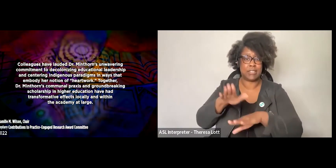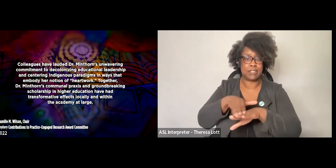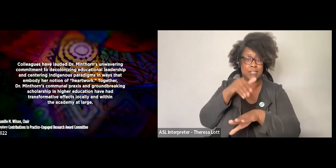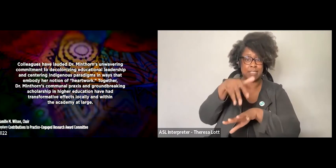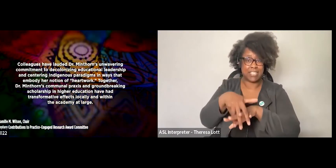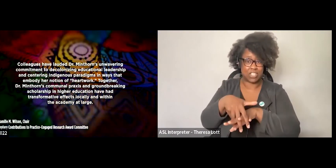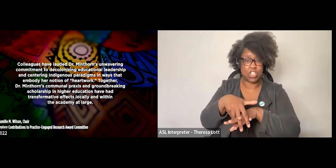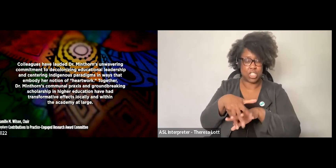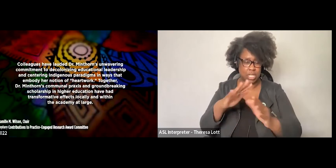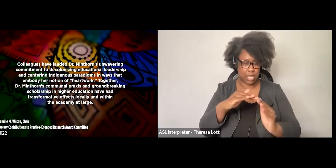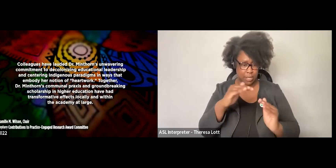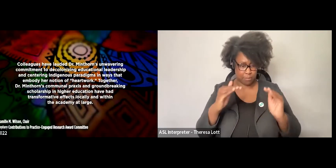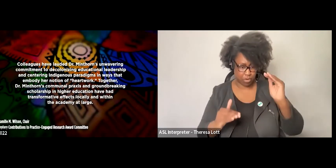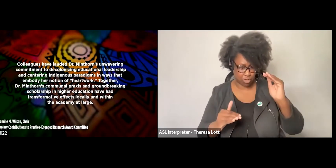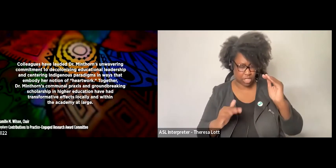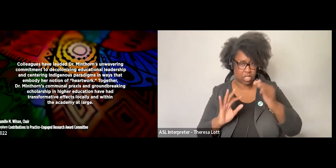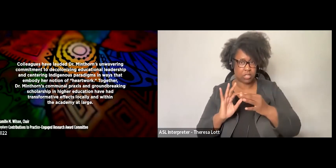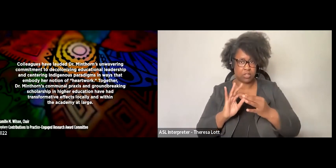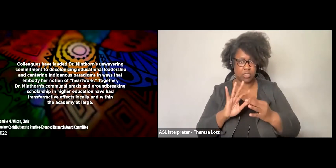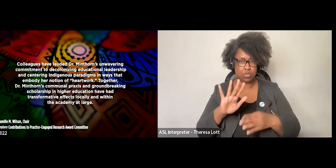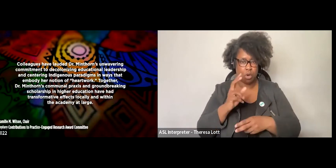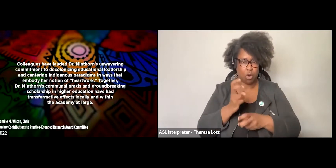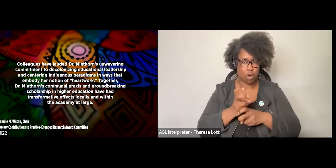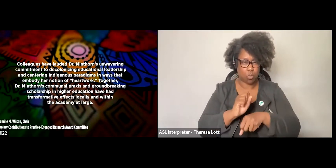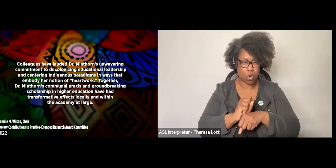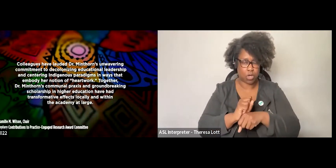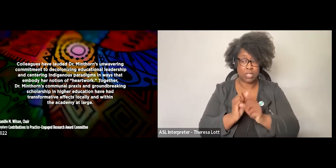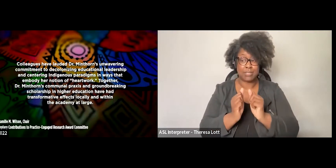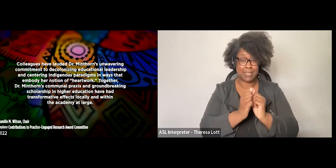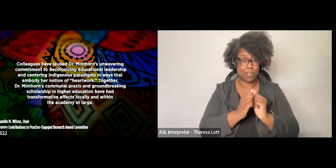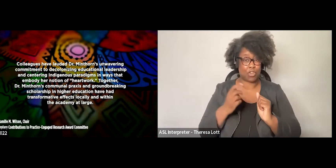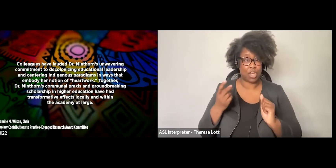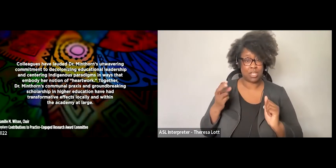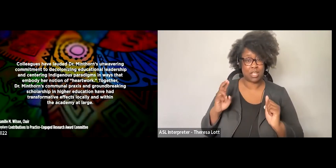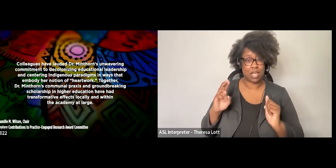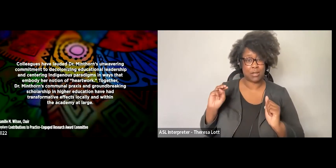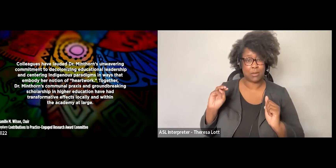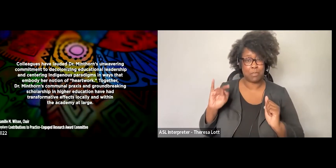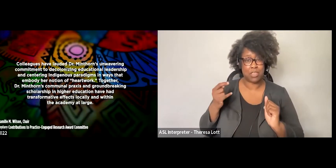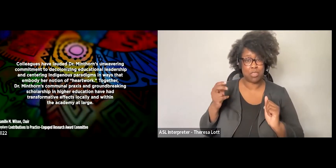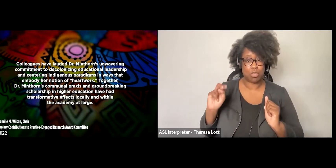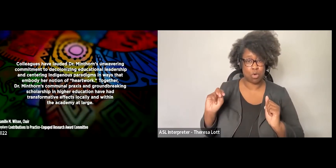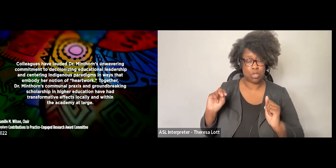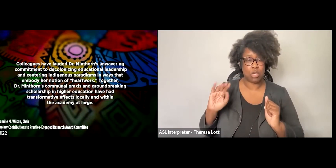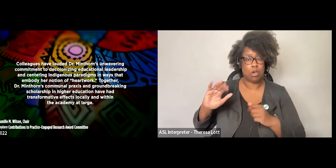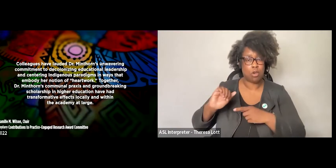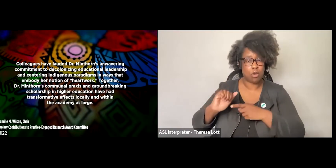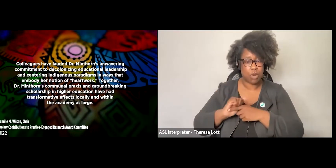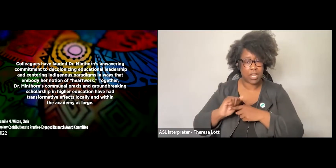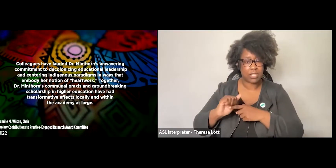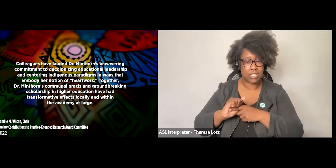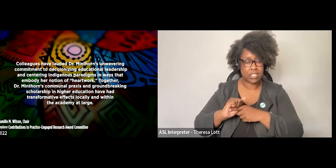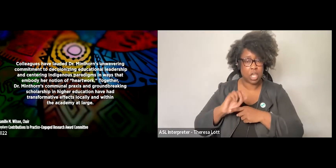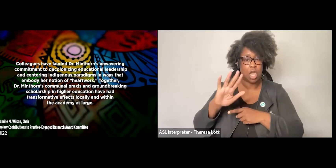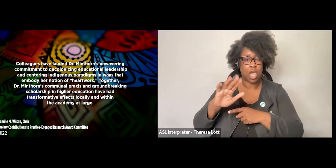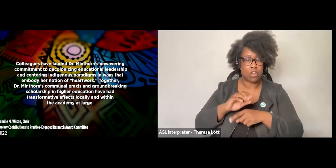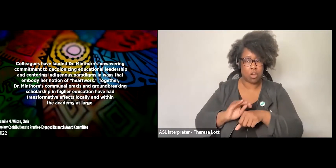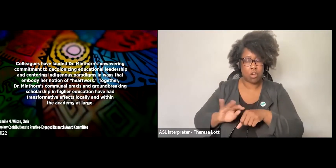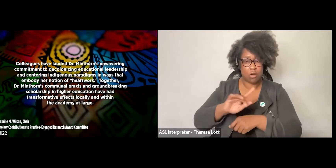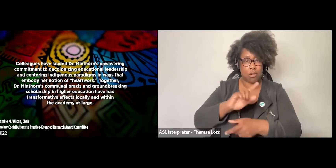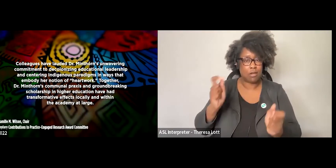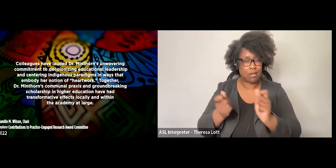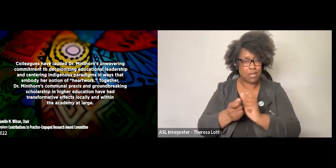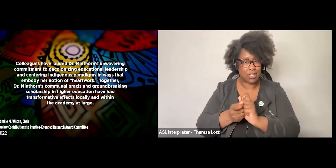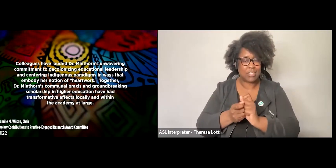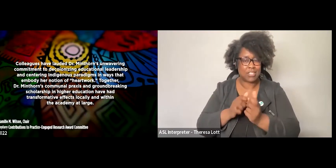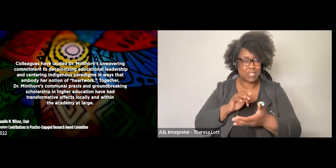that embody her notion of hard work. Together, Dr. Minthorn's communal praxis and groundbreaking scholarship in higher education have